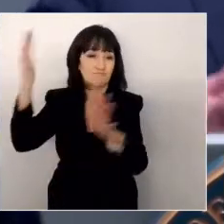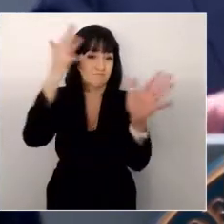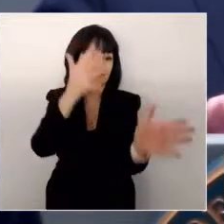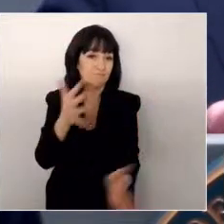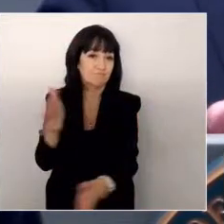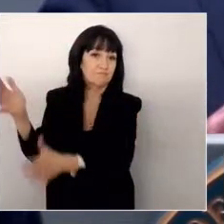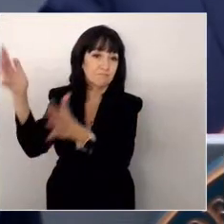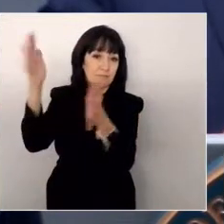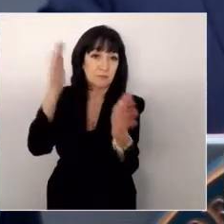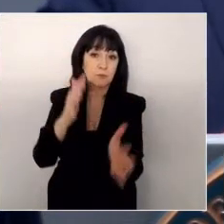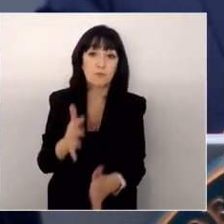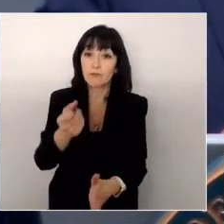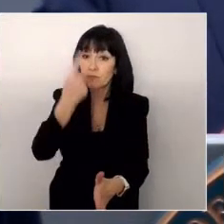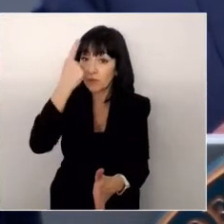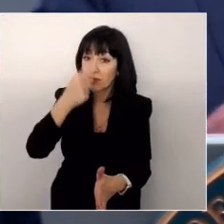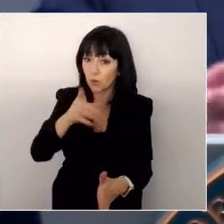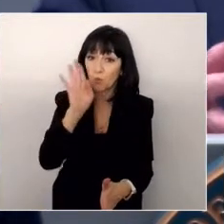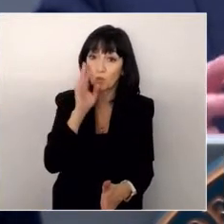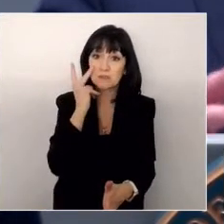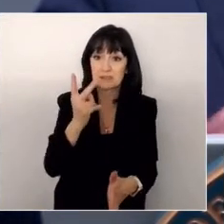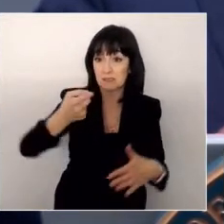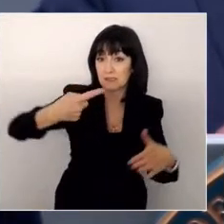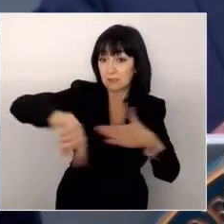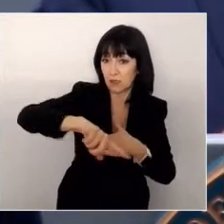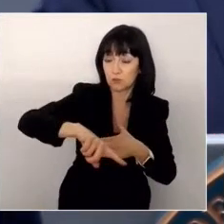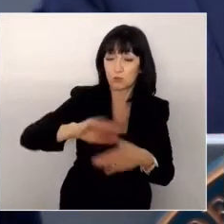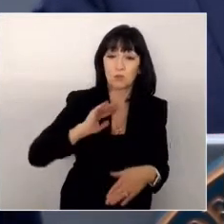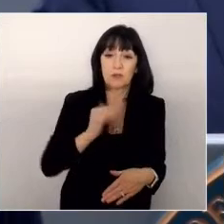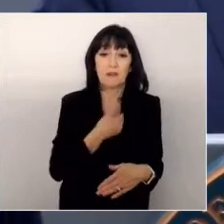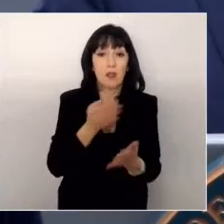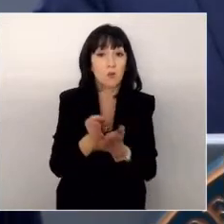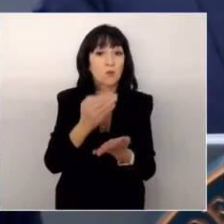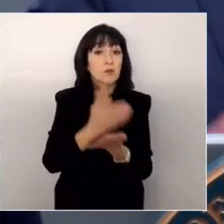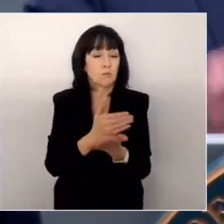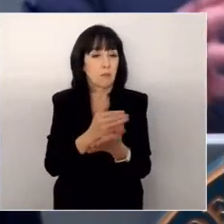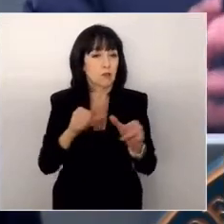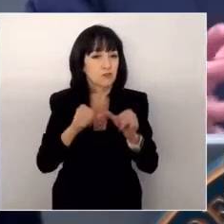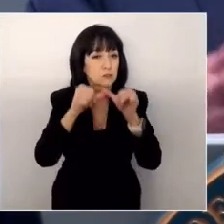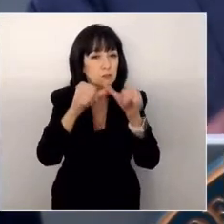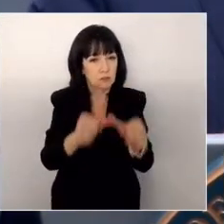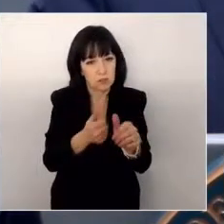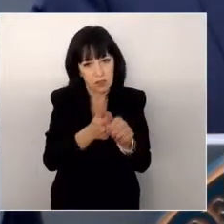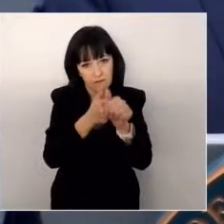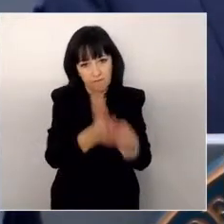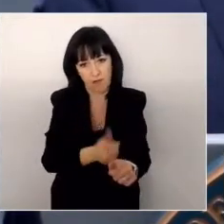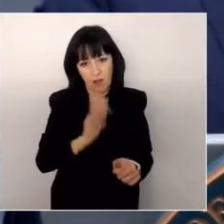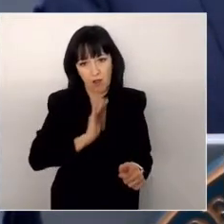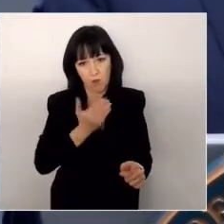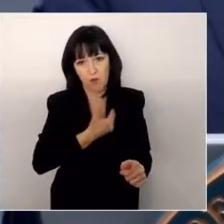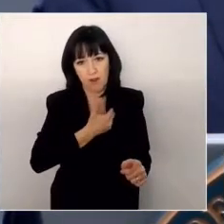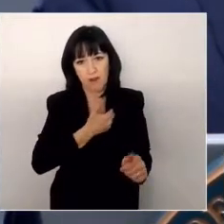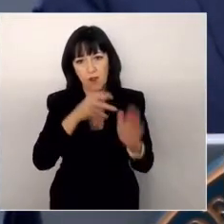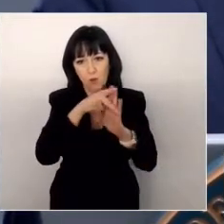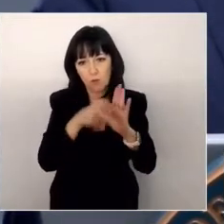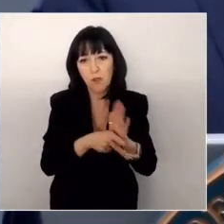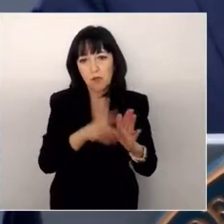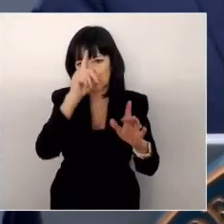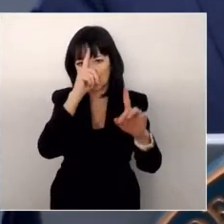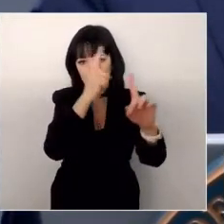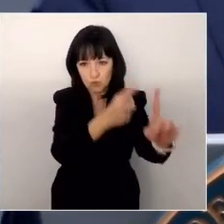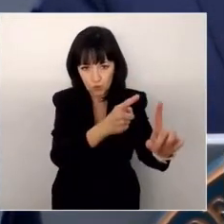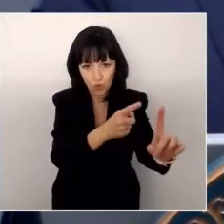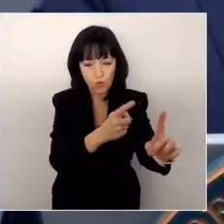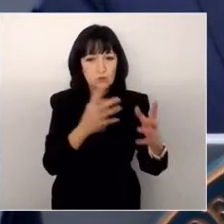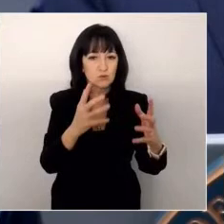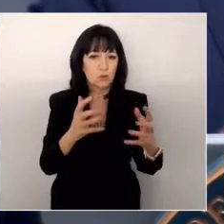And so next week, I will present a budget that stays true to these principles. We will again invest in our classrooms with expansion of